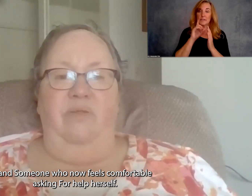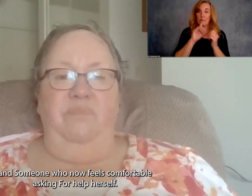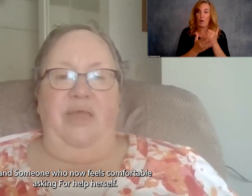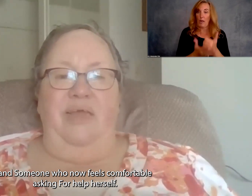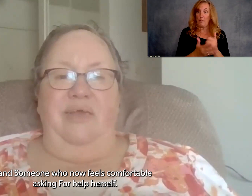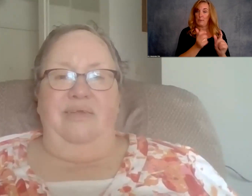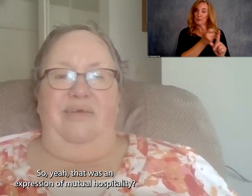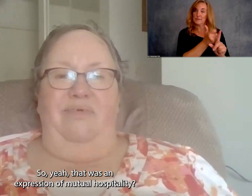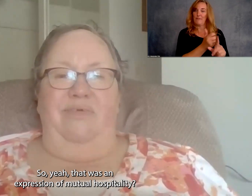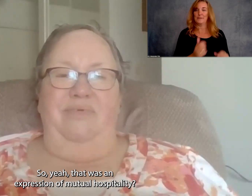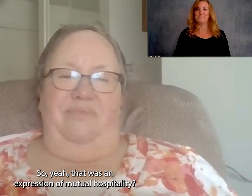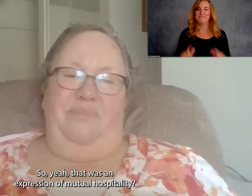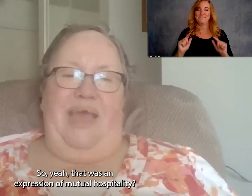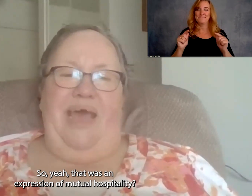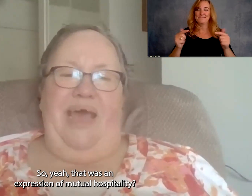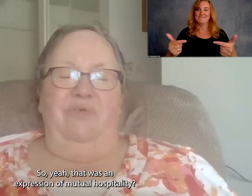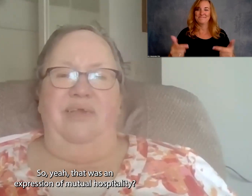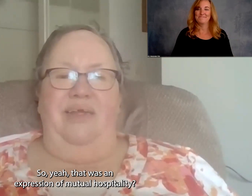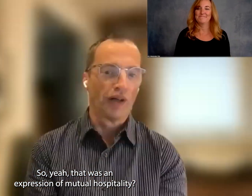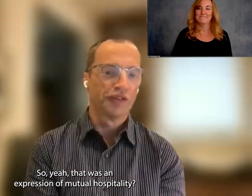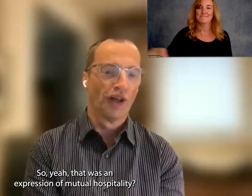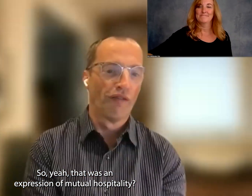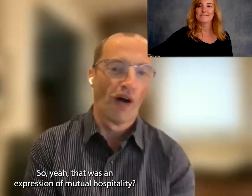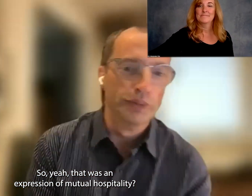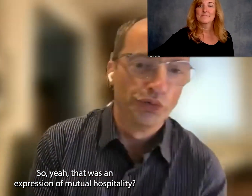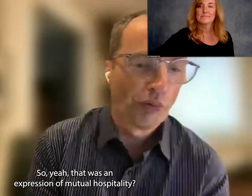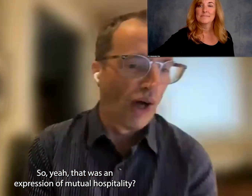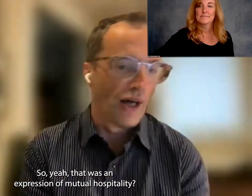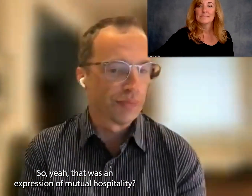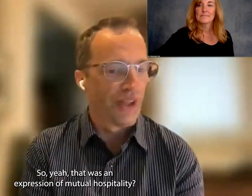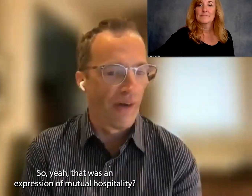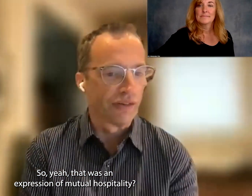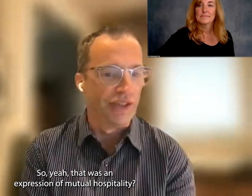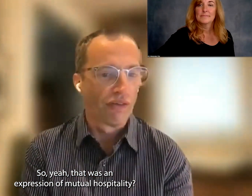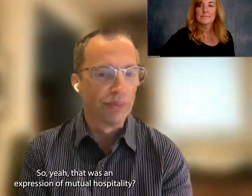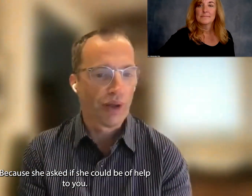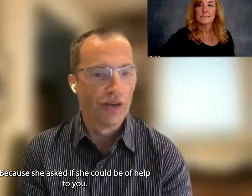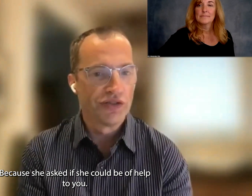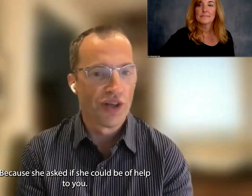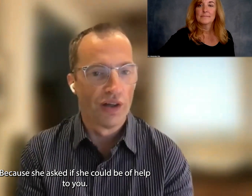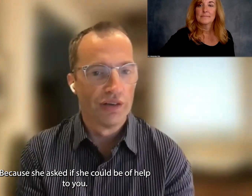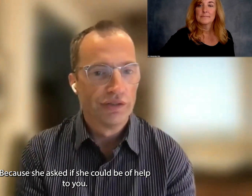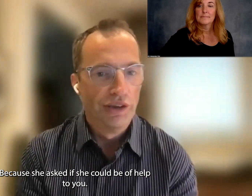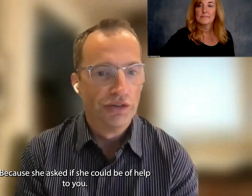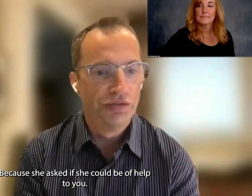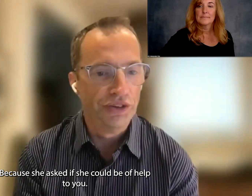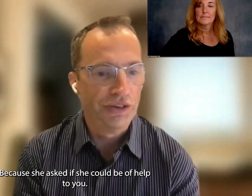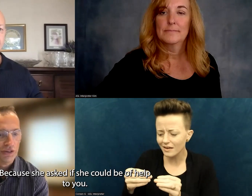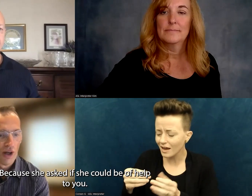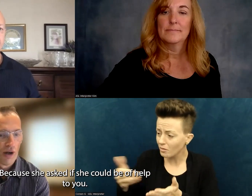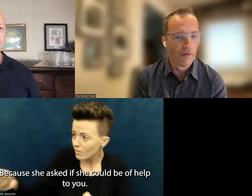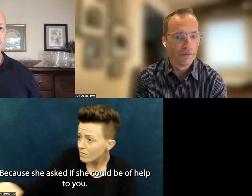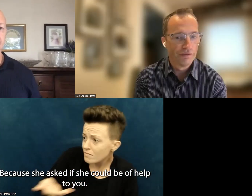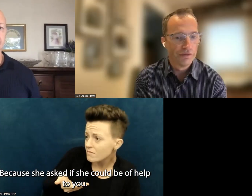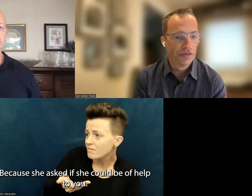herself. So, yeah. Well, what a great expression of mutual hospitality, Ellie, because